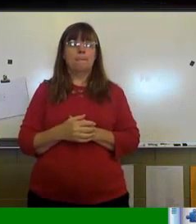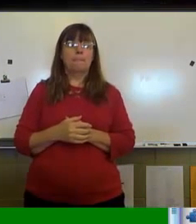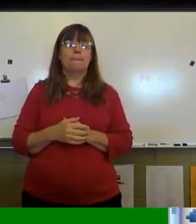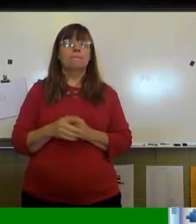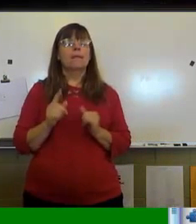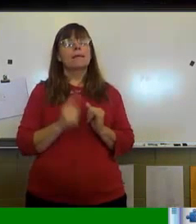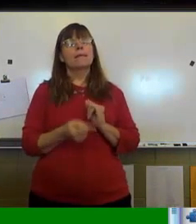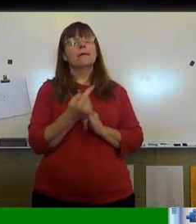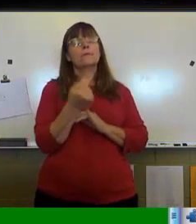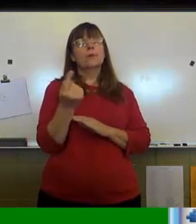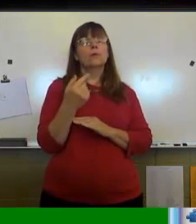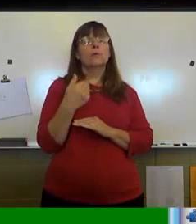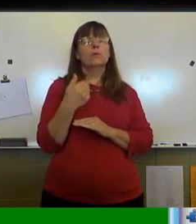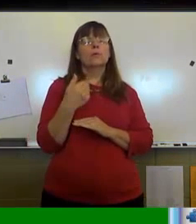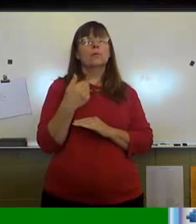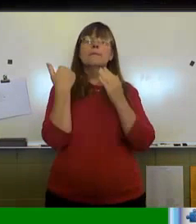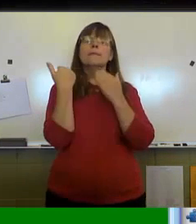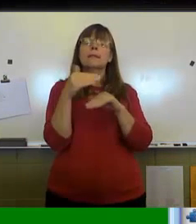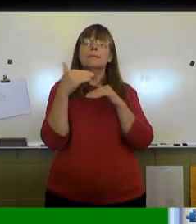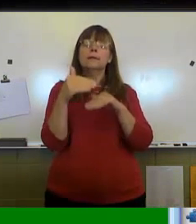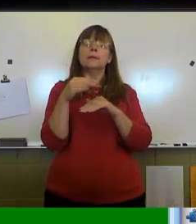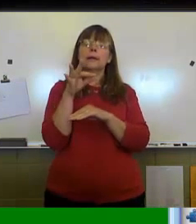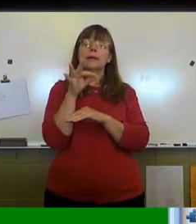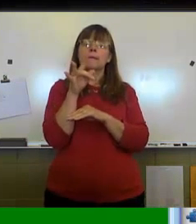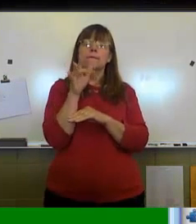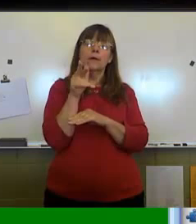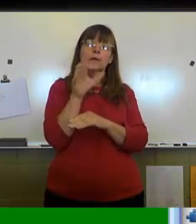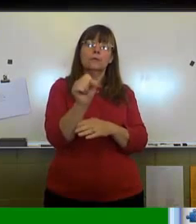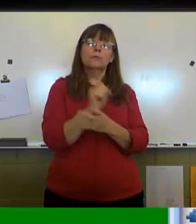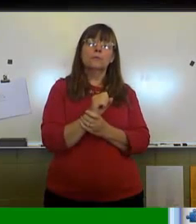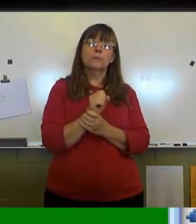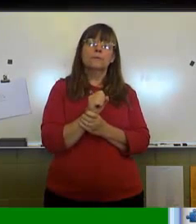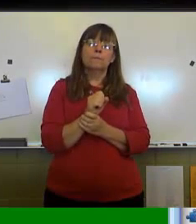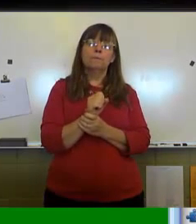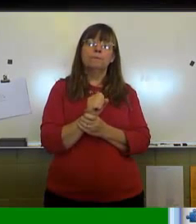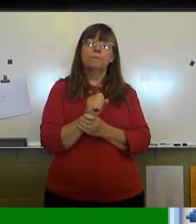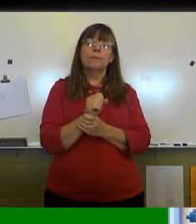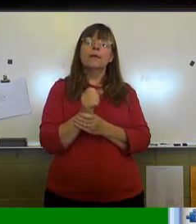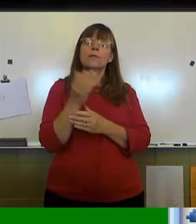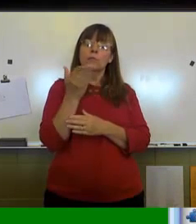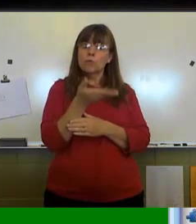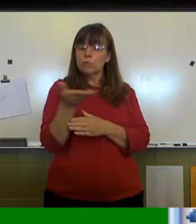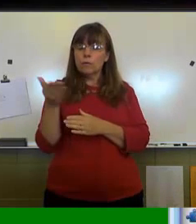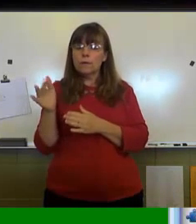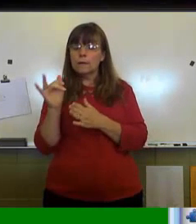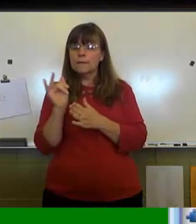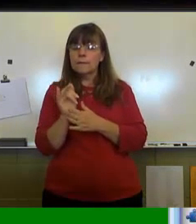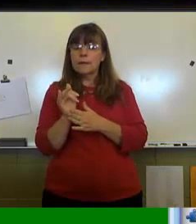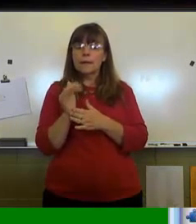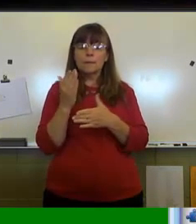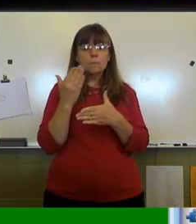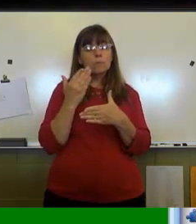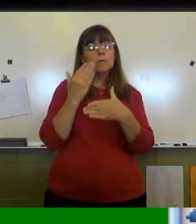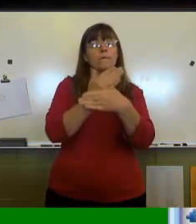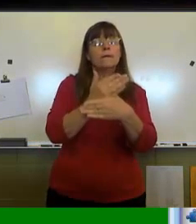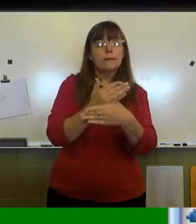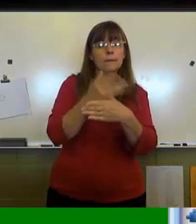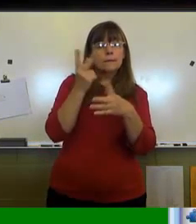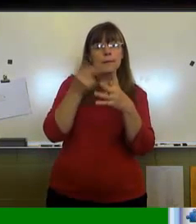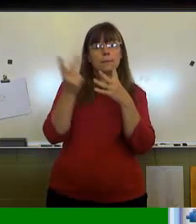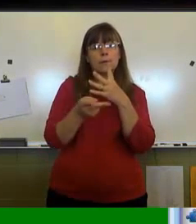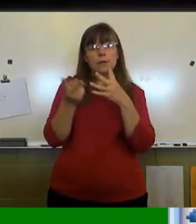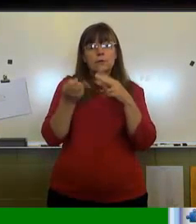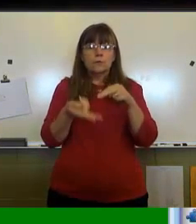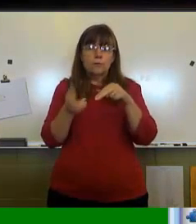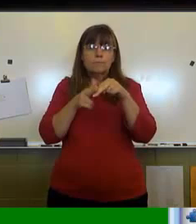And then lastly, we have something called limiting factors. And limiting factors are things that prevent a population from increasing. So it's not